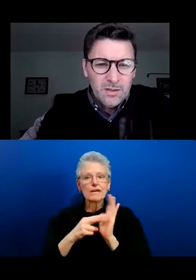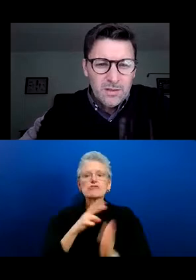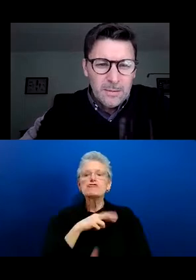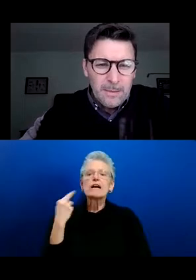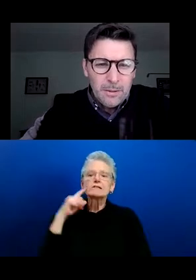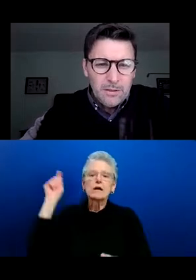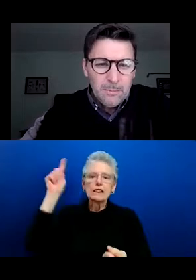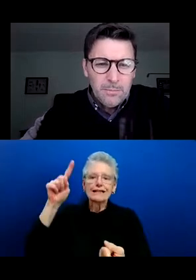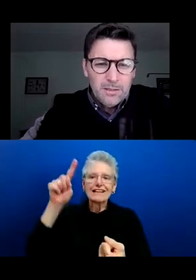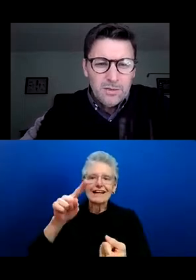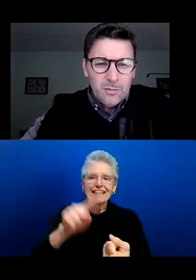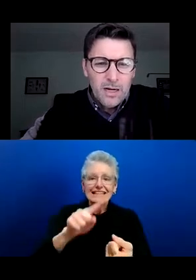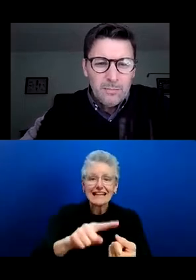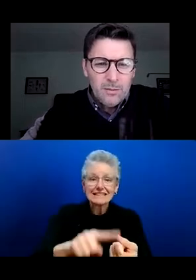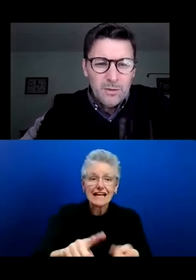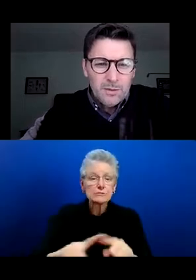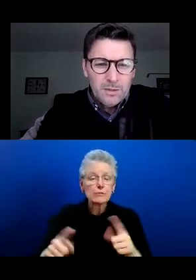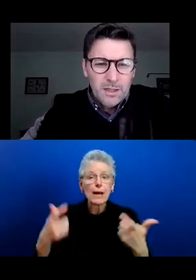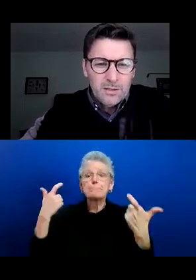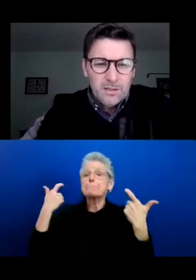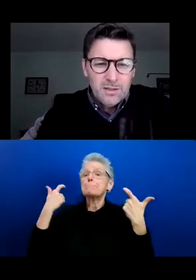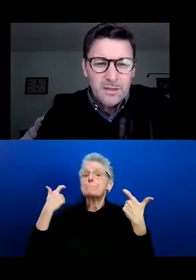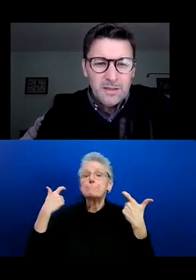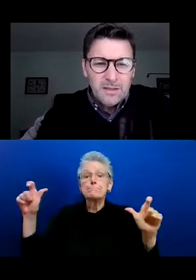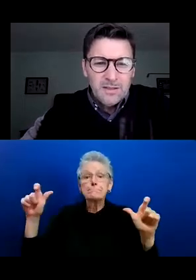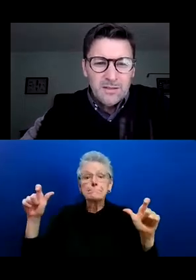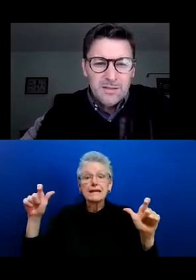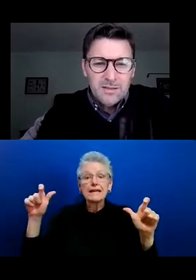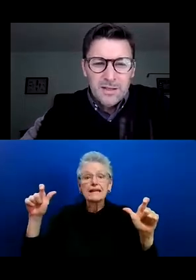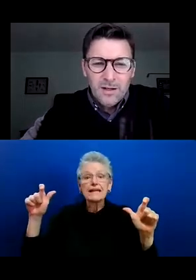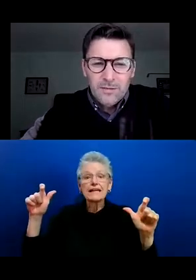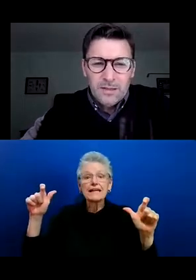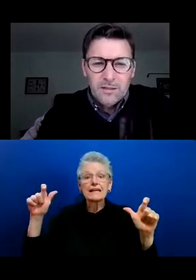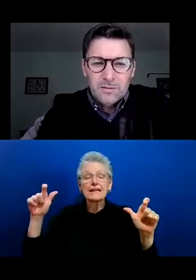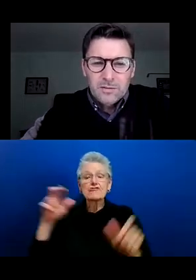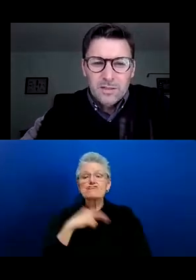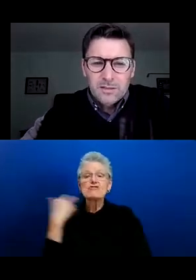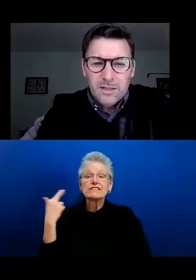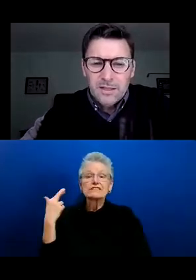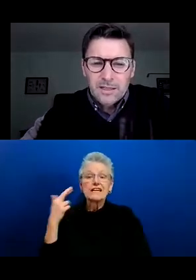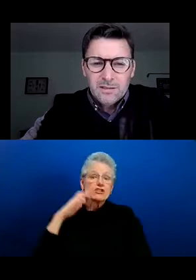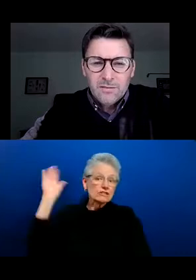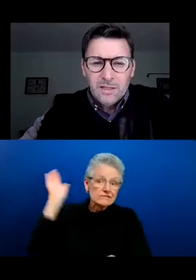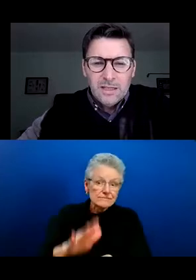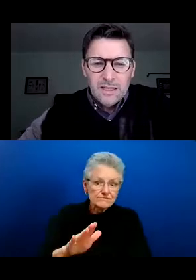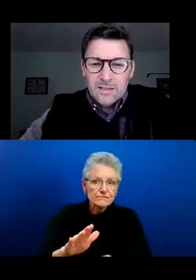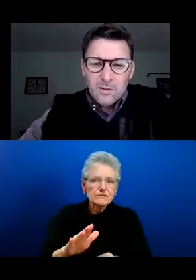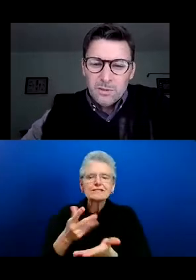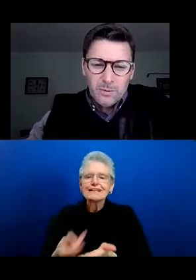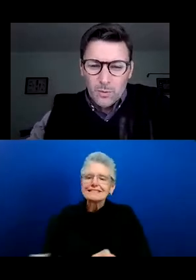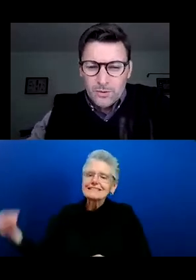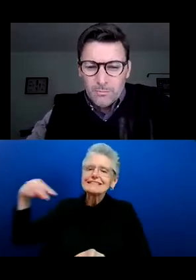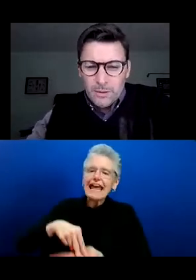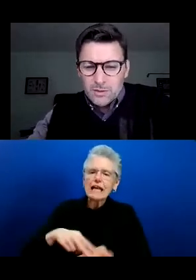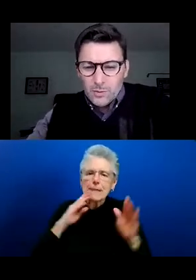there is. But the biggest drop in risk reduction is just getting off the couch and getting active. And so